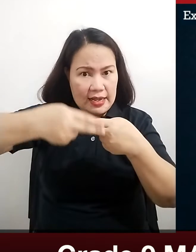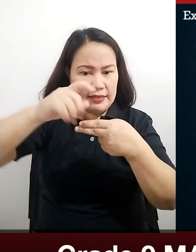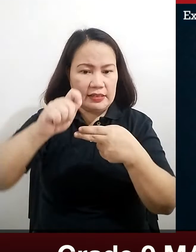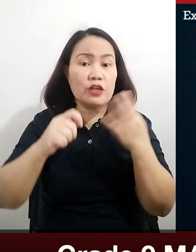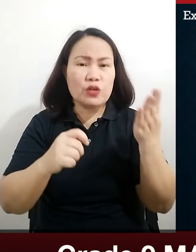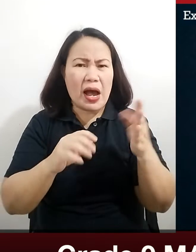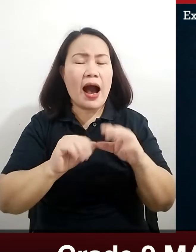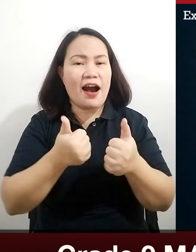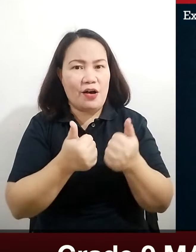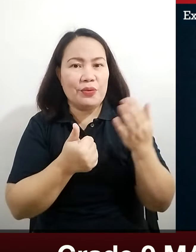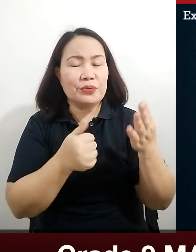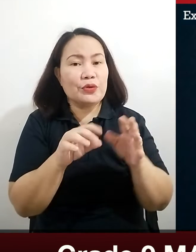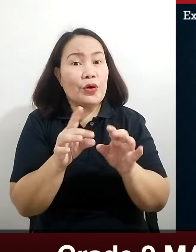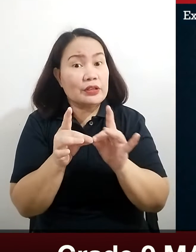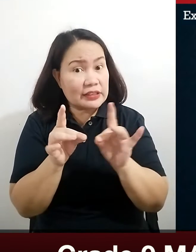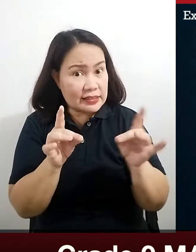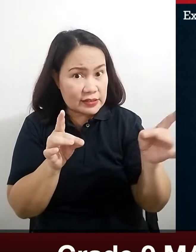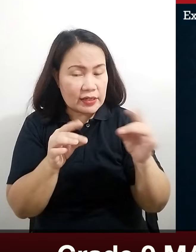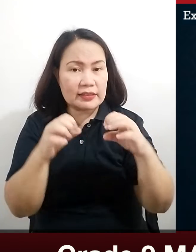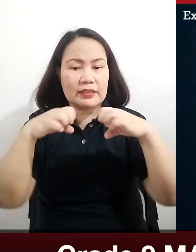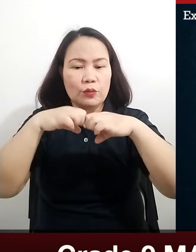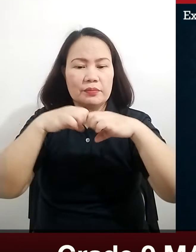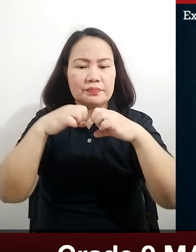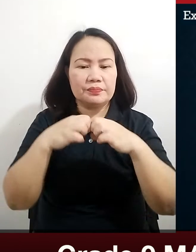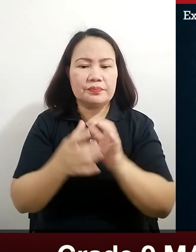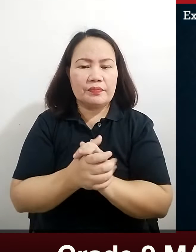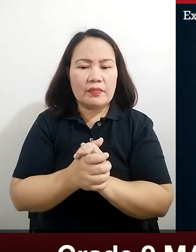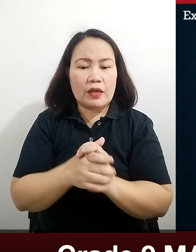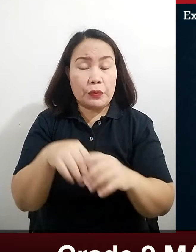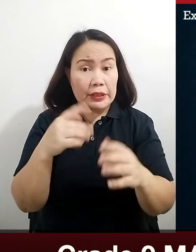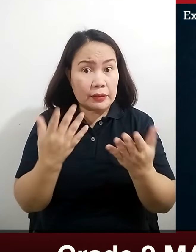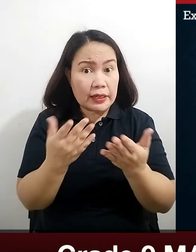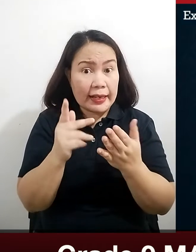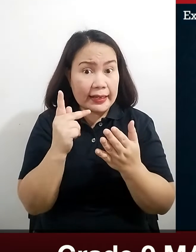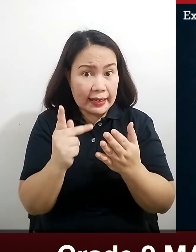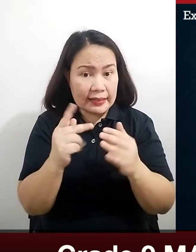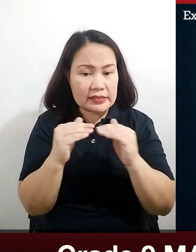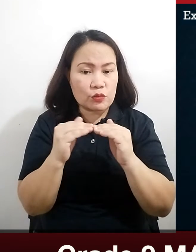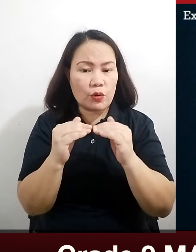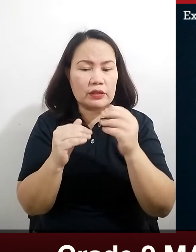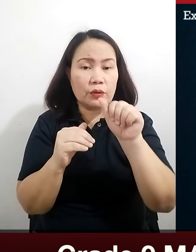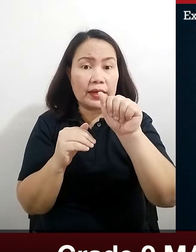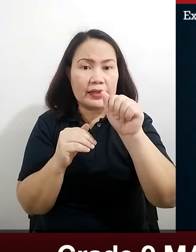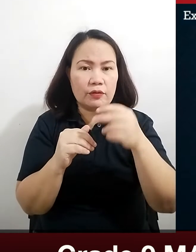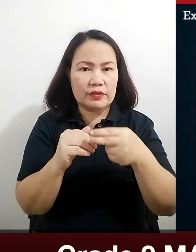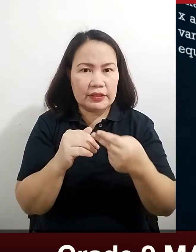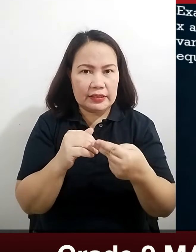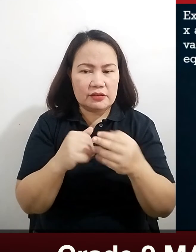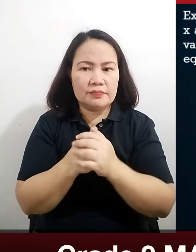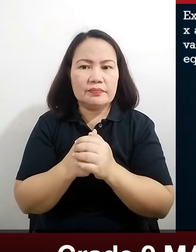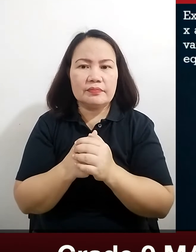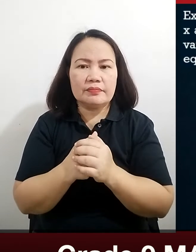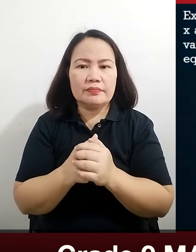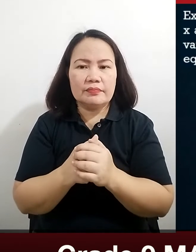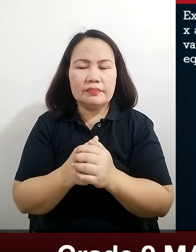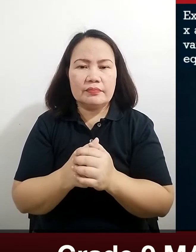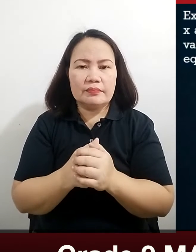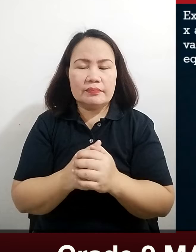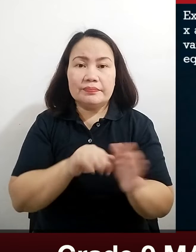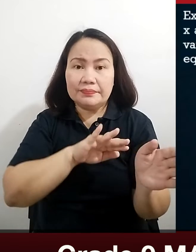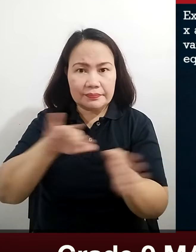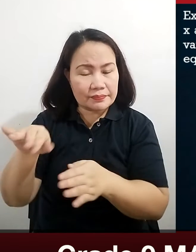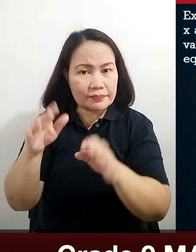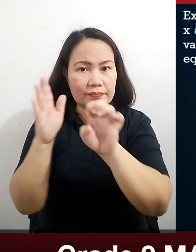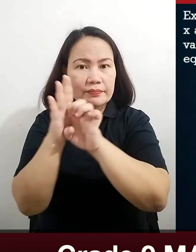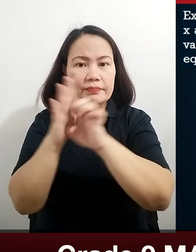statement. Okay? So, let's apply yung natutunan natin dito sa example number 2. For